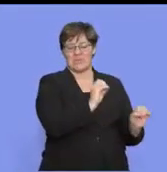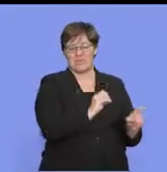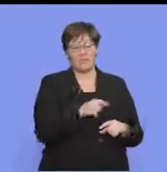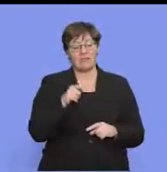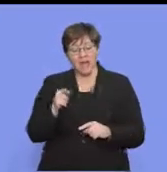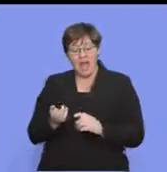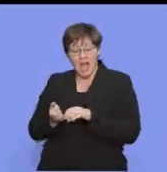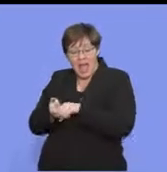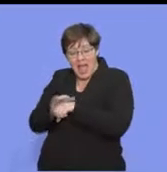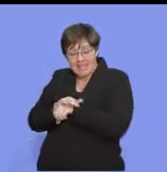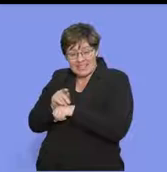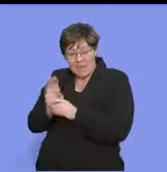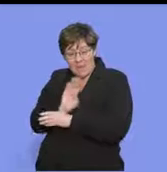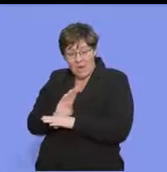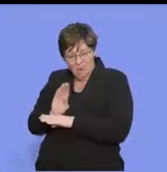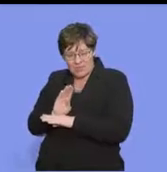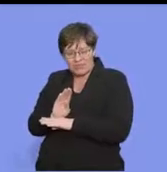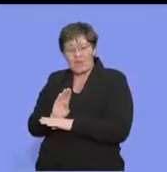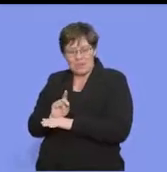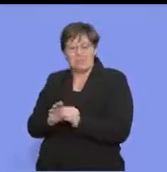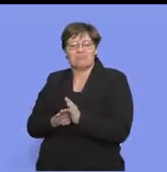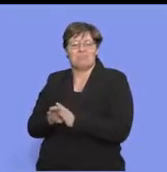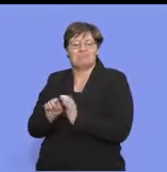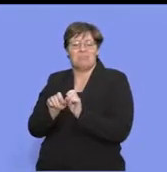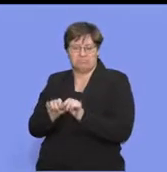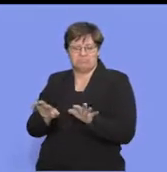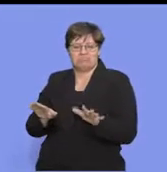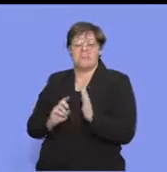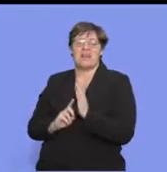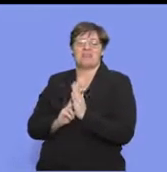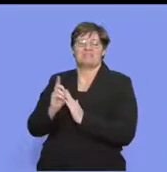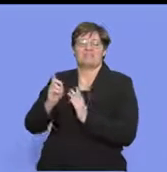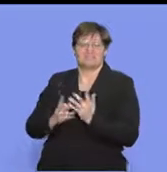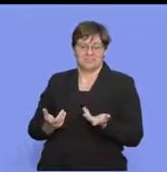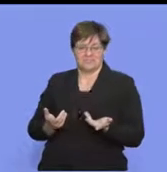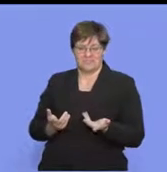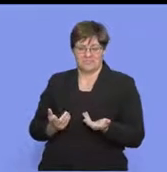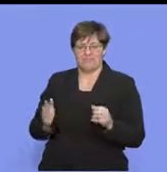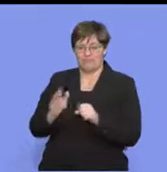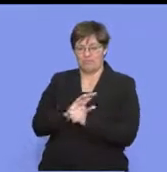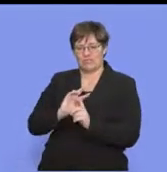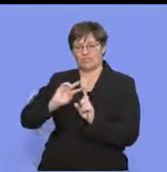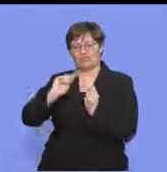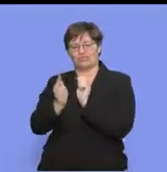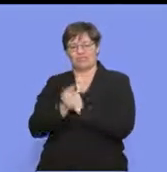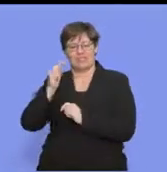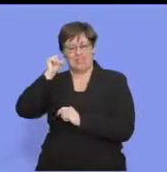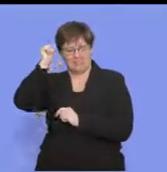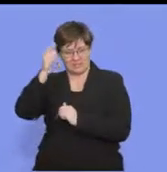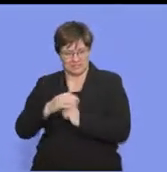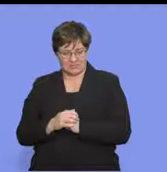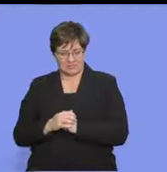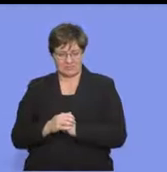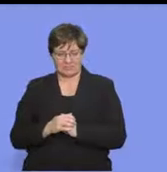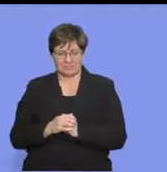the ones that camouflage well, they are able to, they then have the favorable